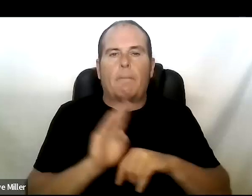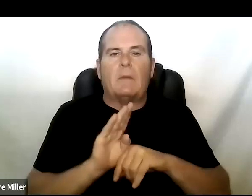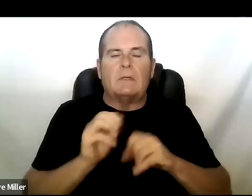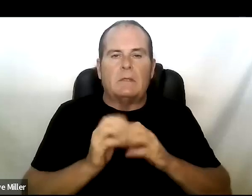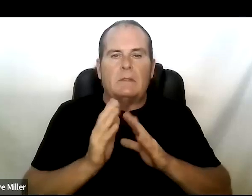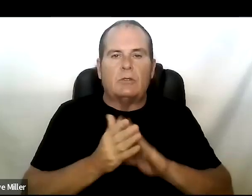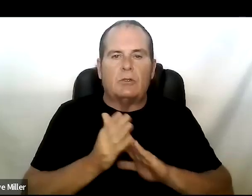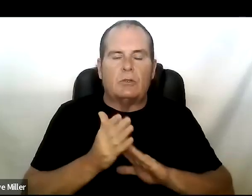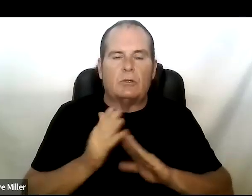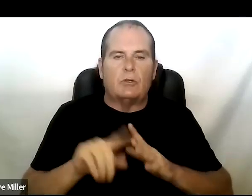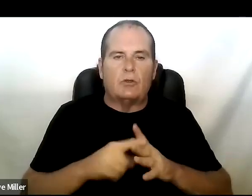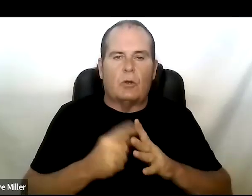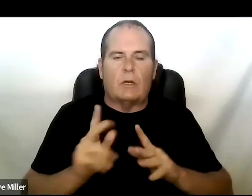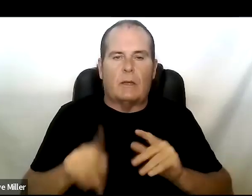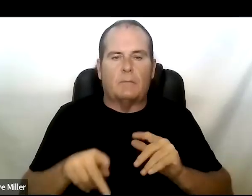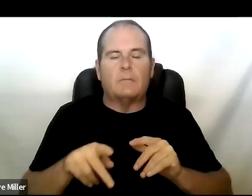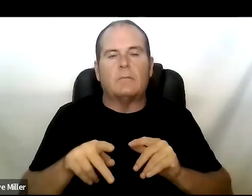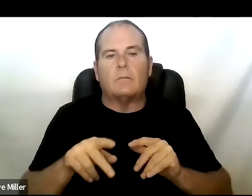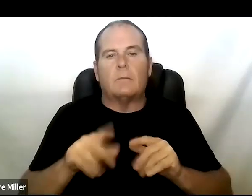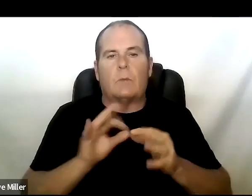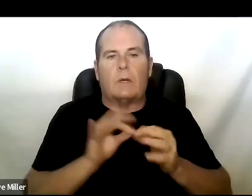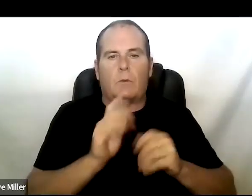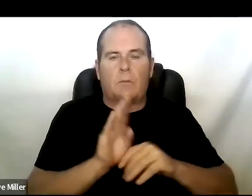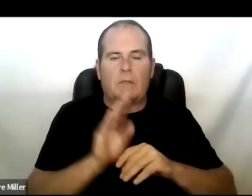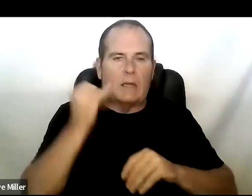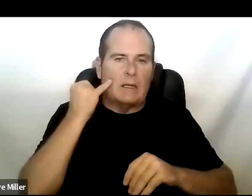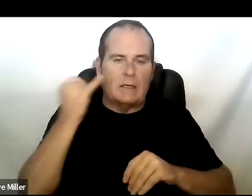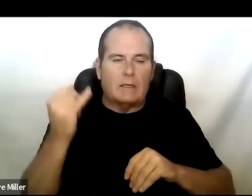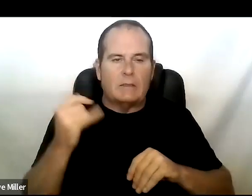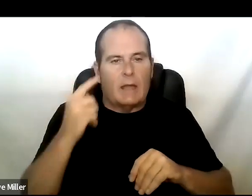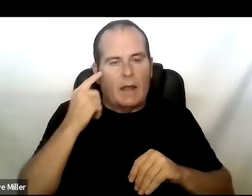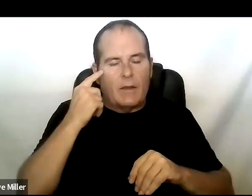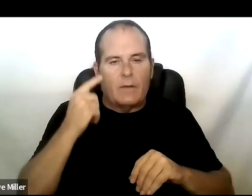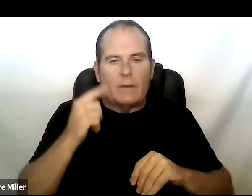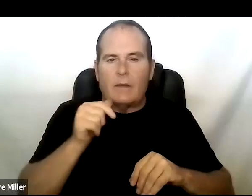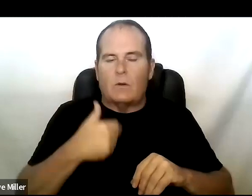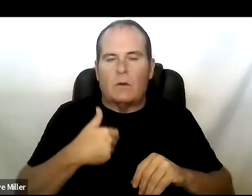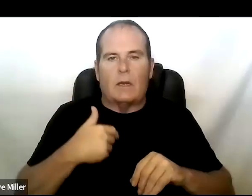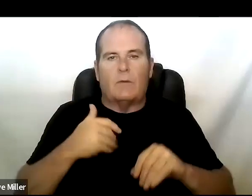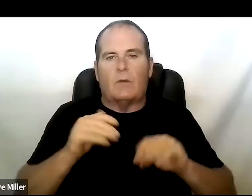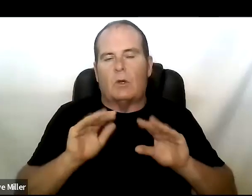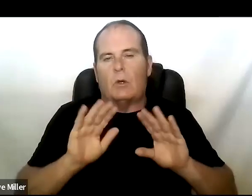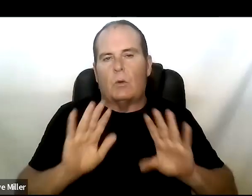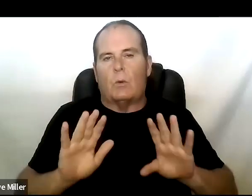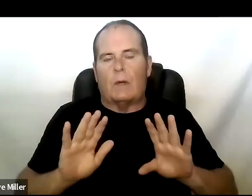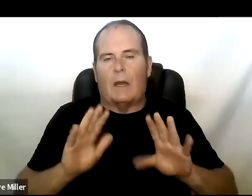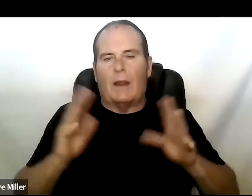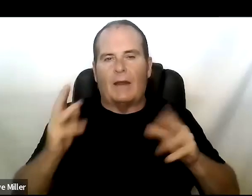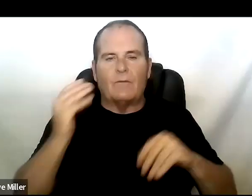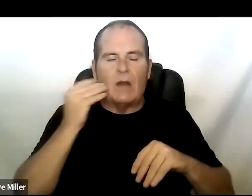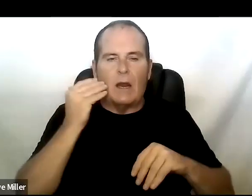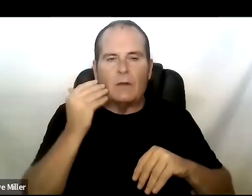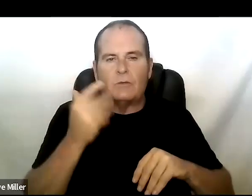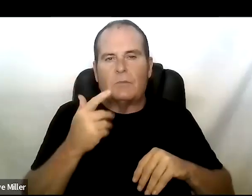as it relates to their business idea, I think they don't have a great deal of knowledge